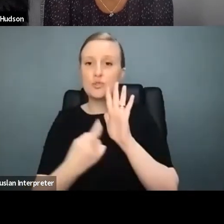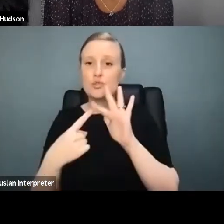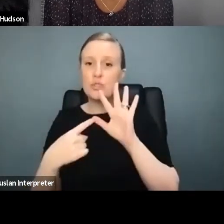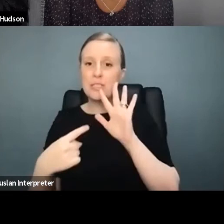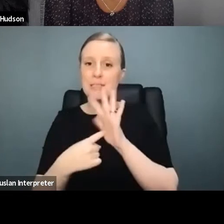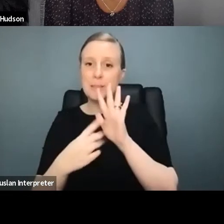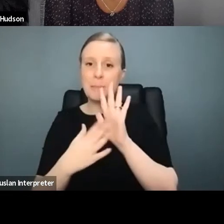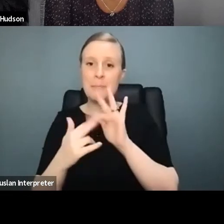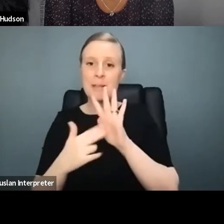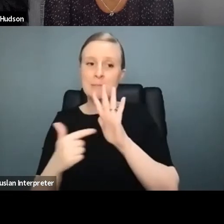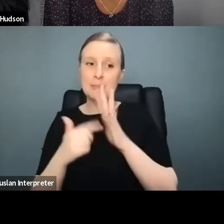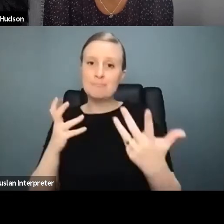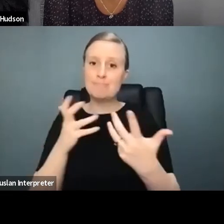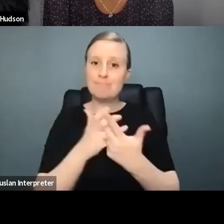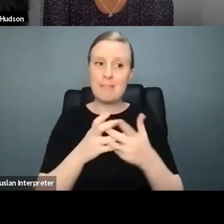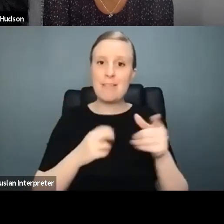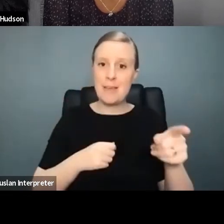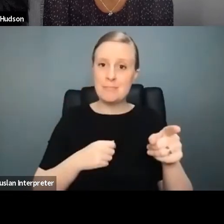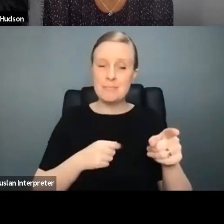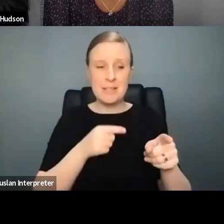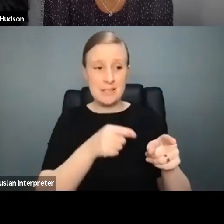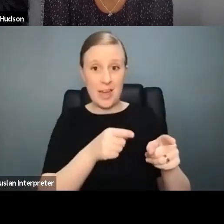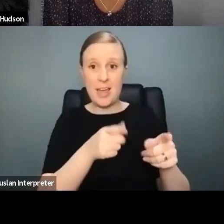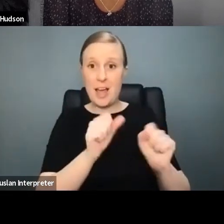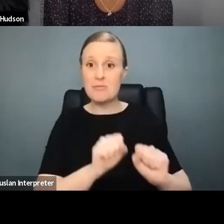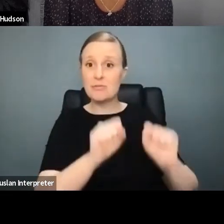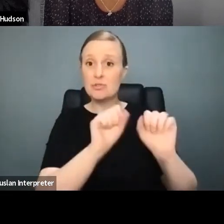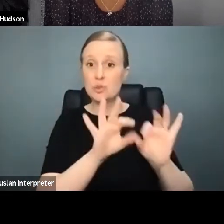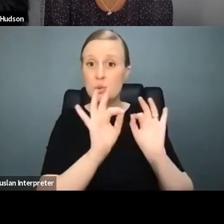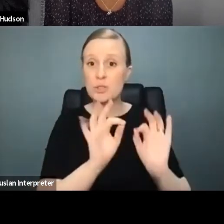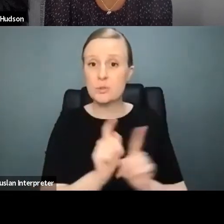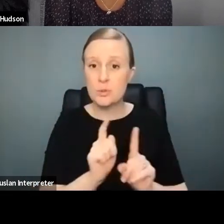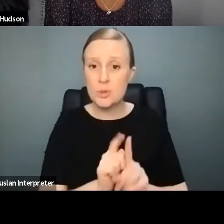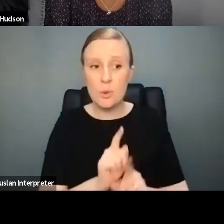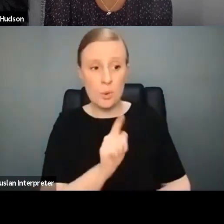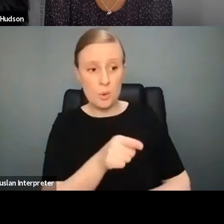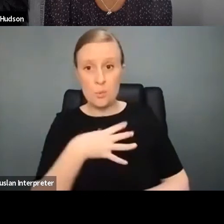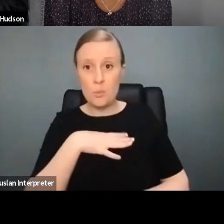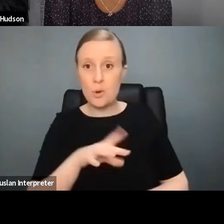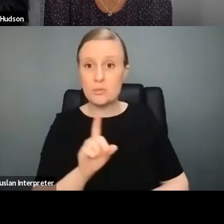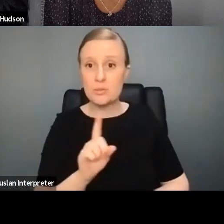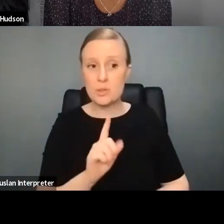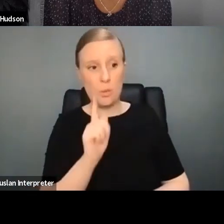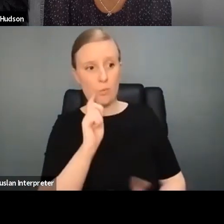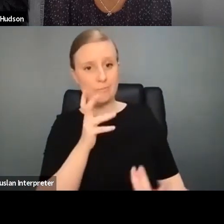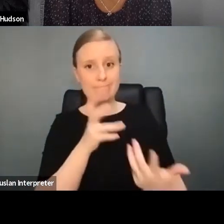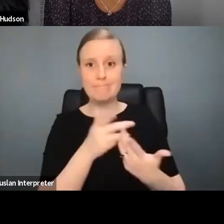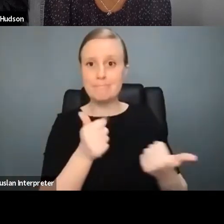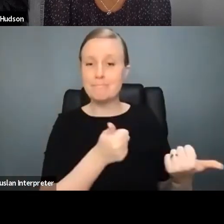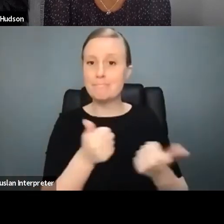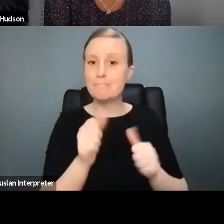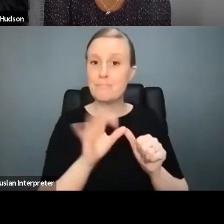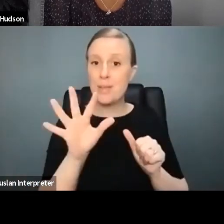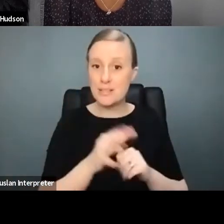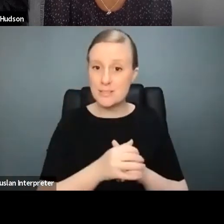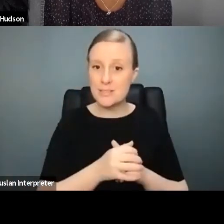to what people would like, what works for them best, and to be able to respond accordingly. And